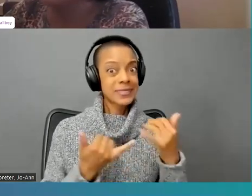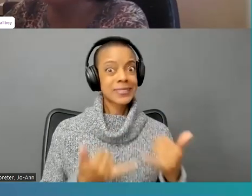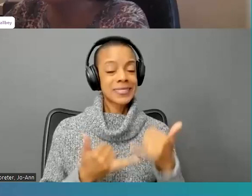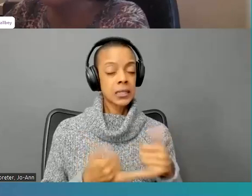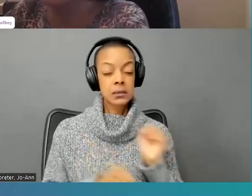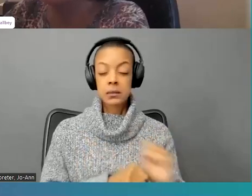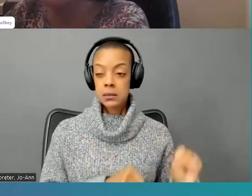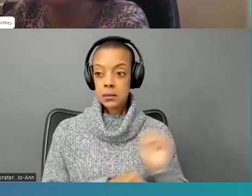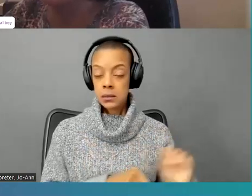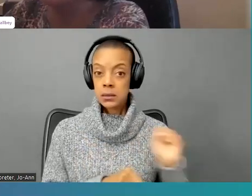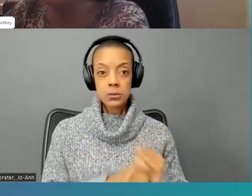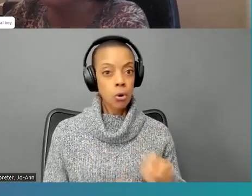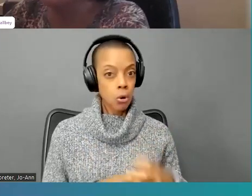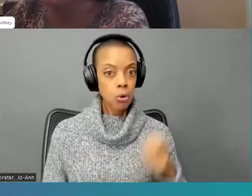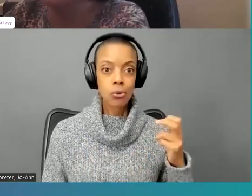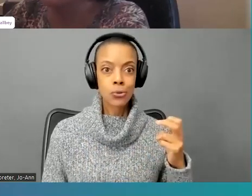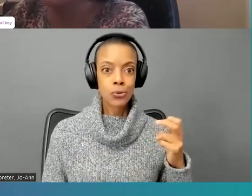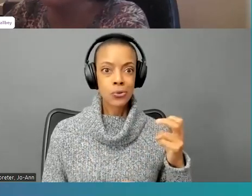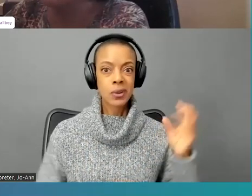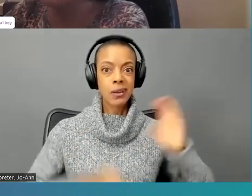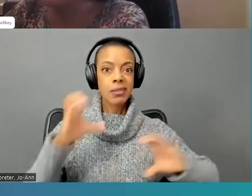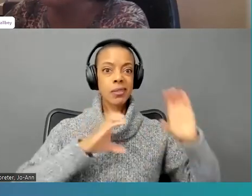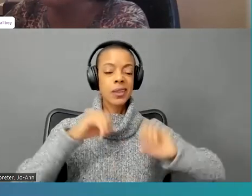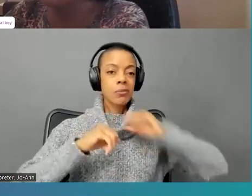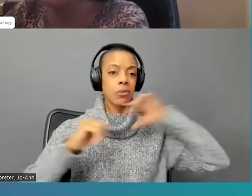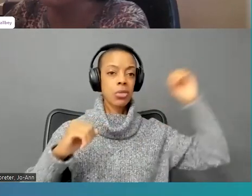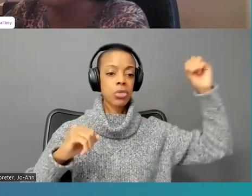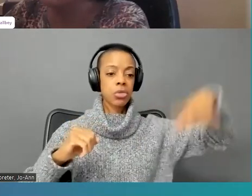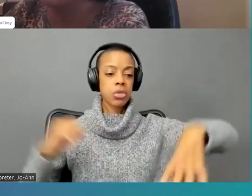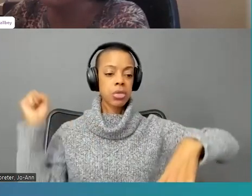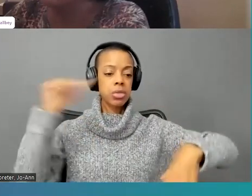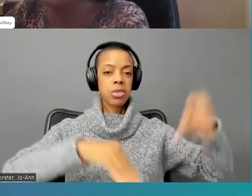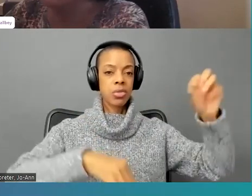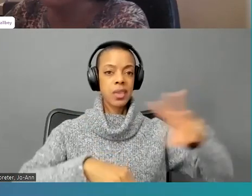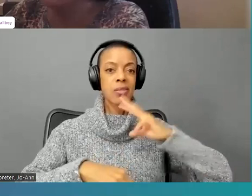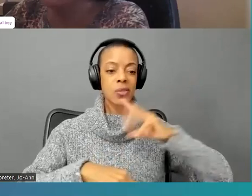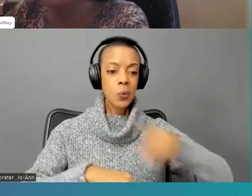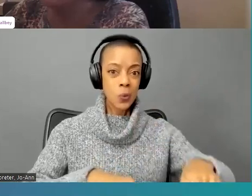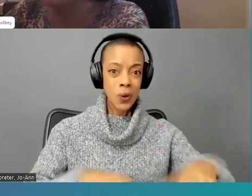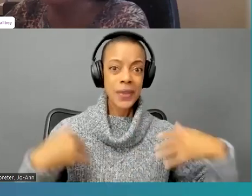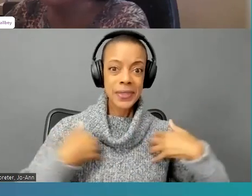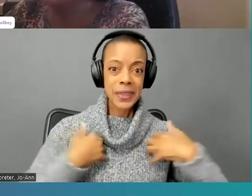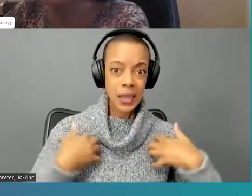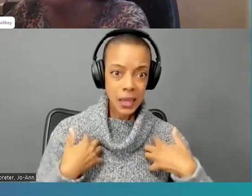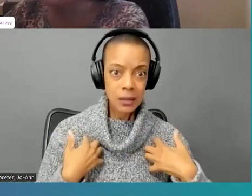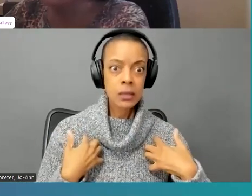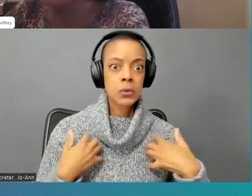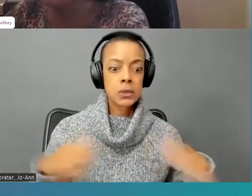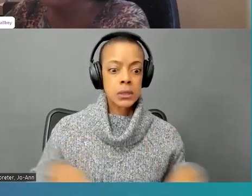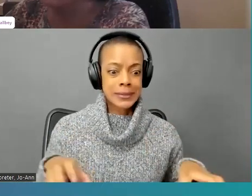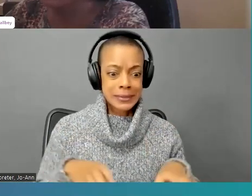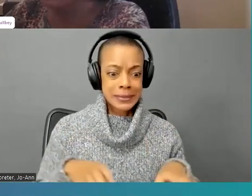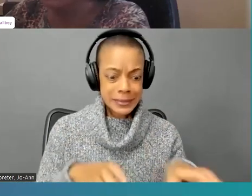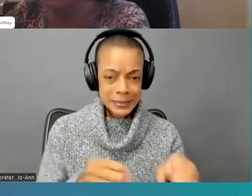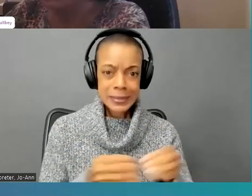because of all the things that are being dumped into the waters. You know, and it's making the water sick as well. So we